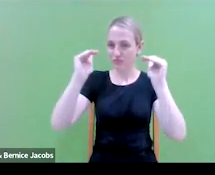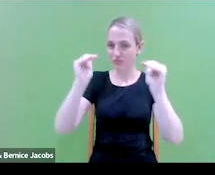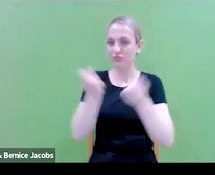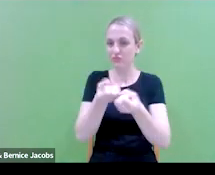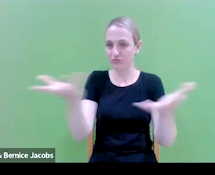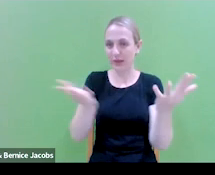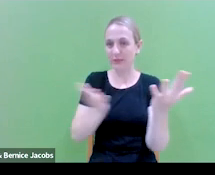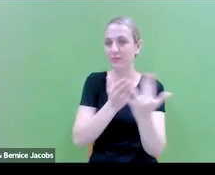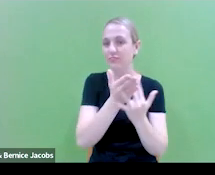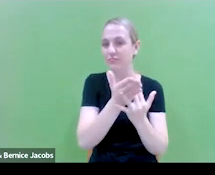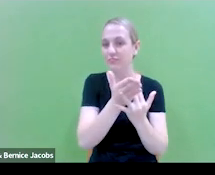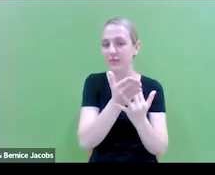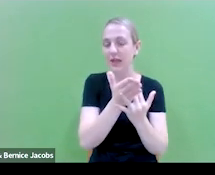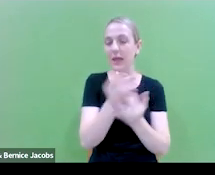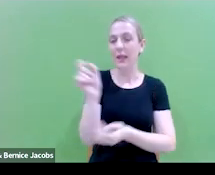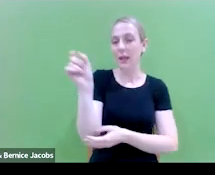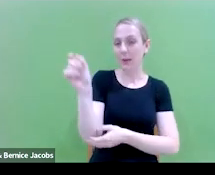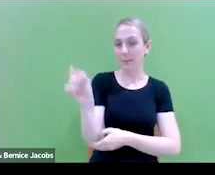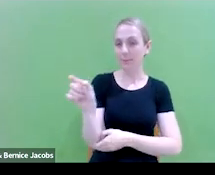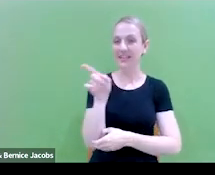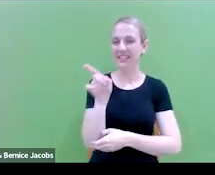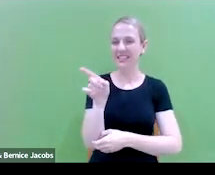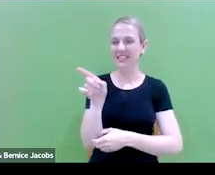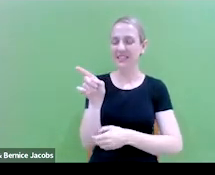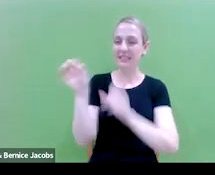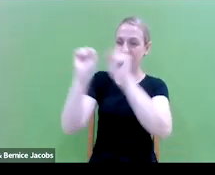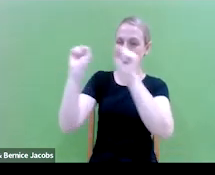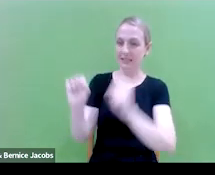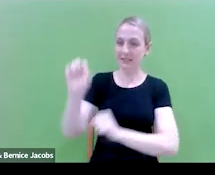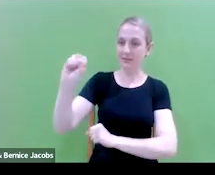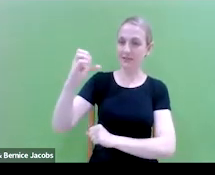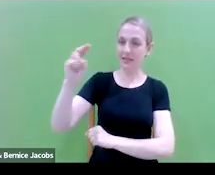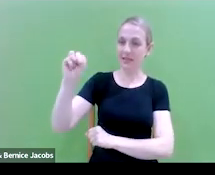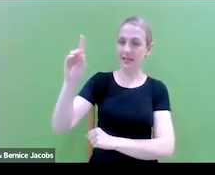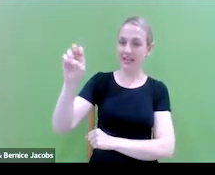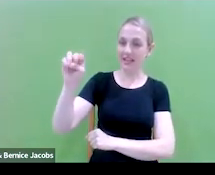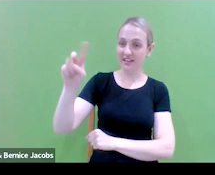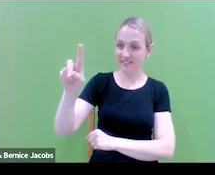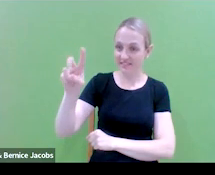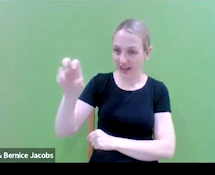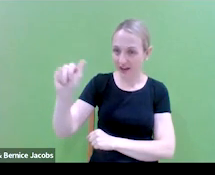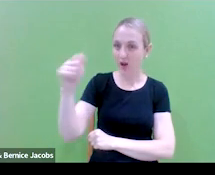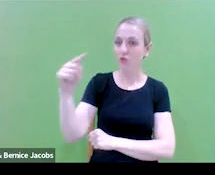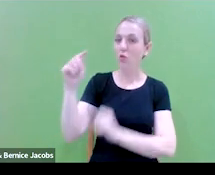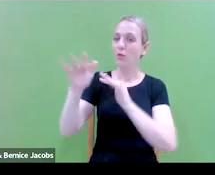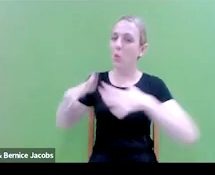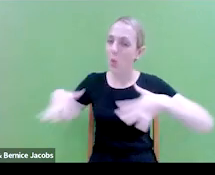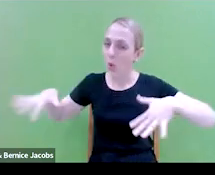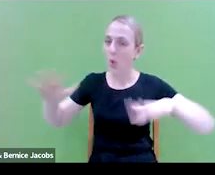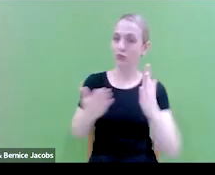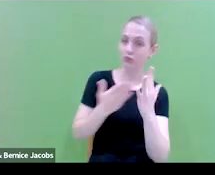It was inspired by the Scandinavian educational system to create high quality education for everybody to be able to learn design.